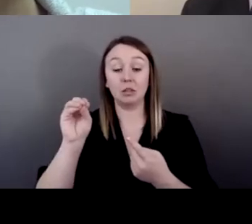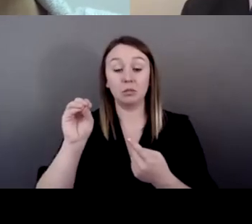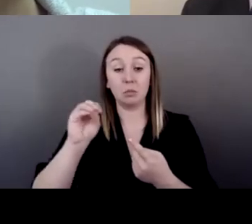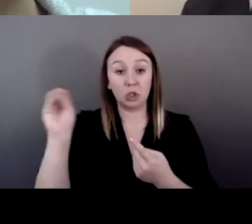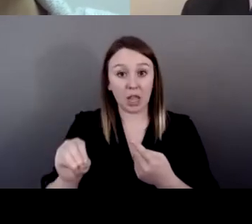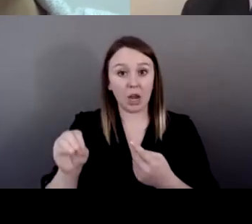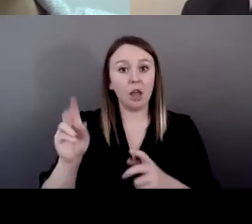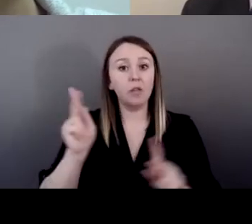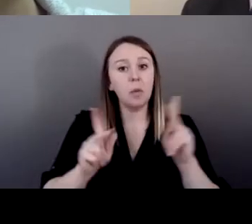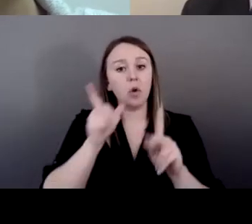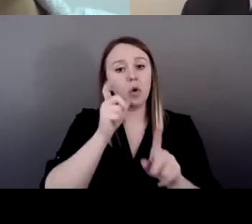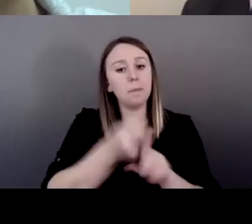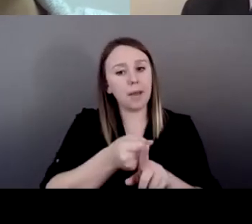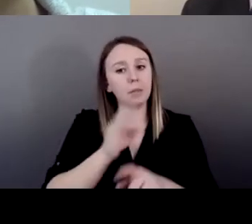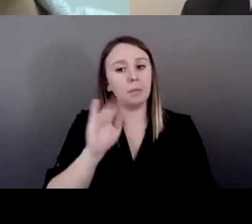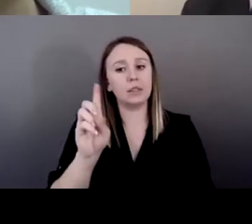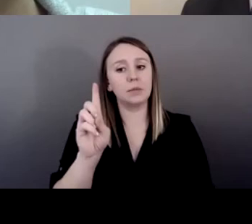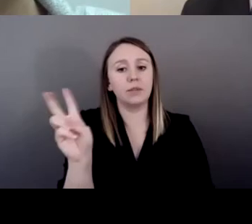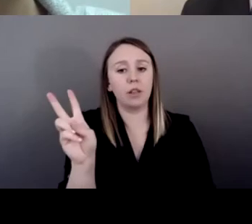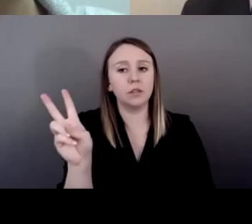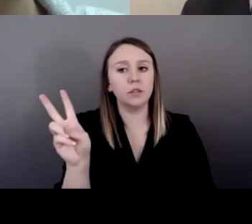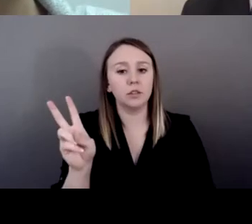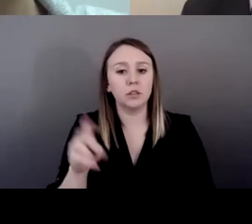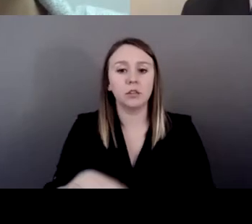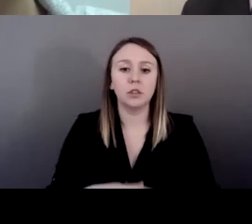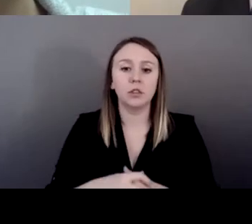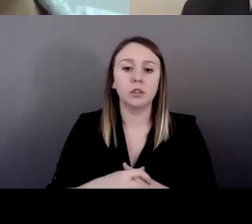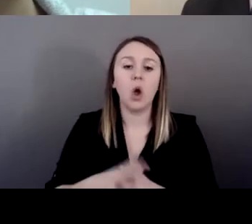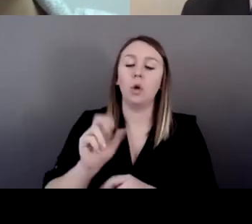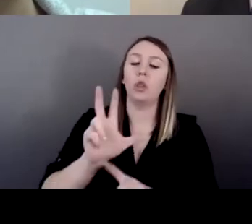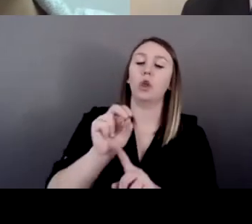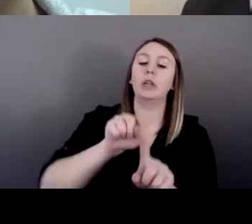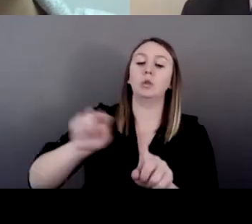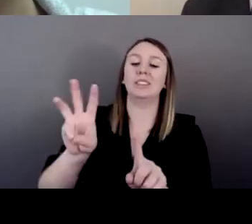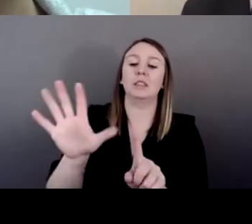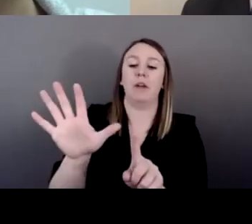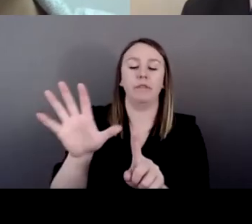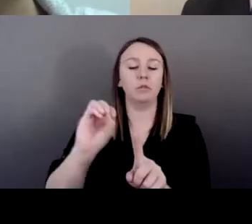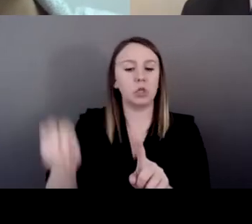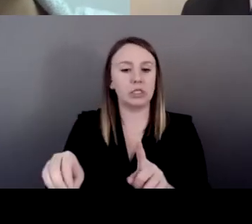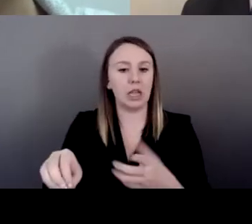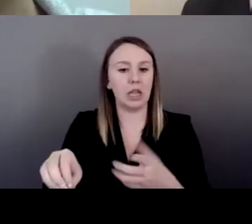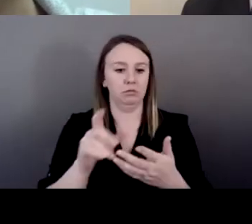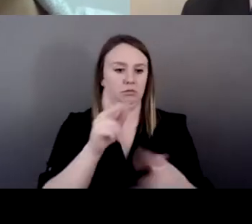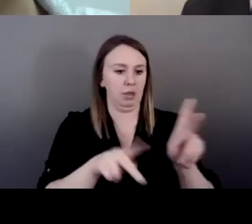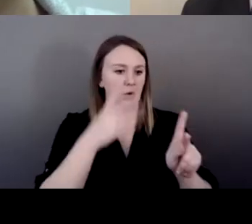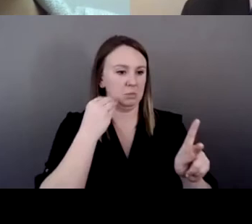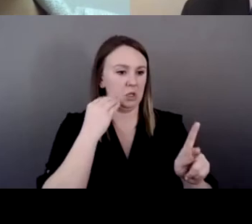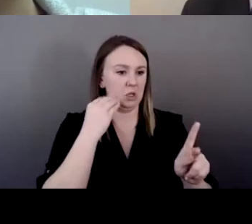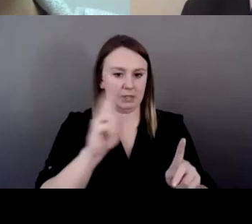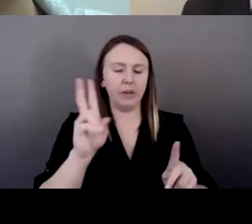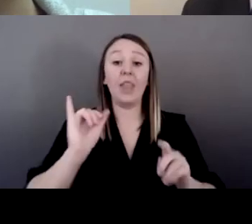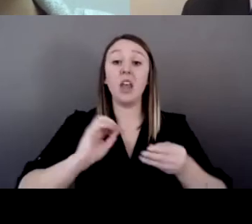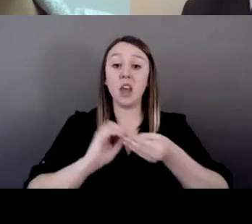for me, I also don't like just giving numbers. It's useless to just give numbers in Indian country, and I hate giving